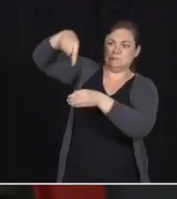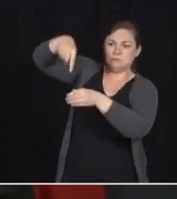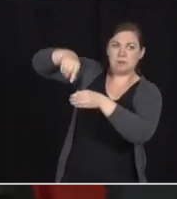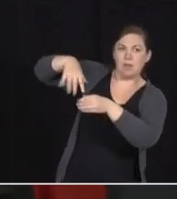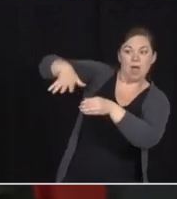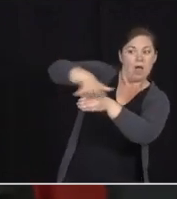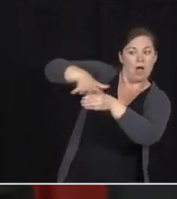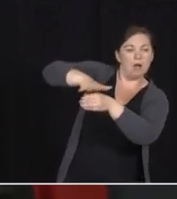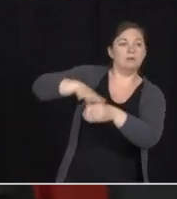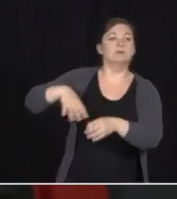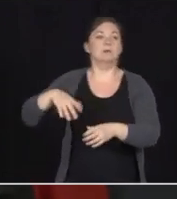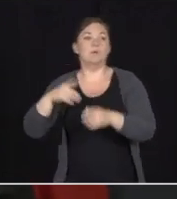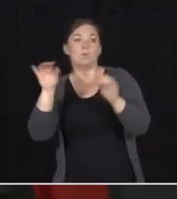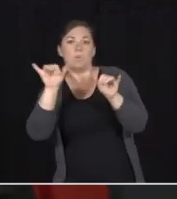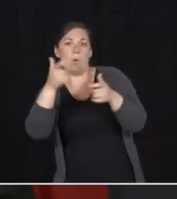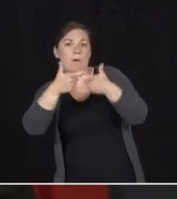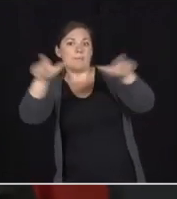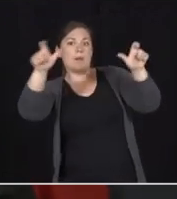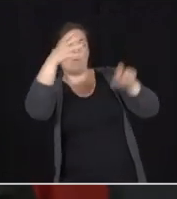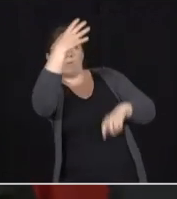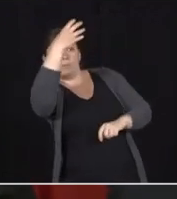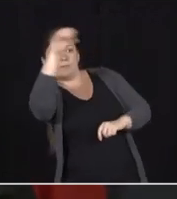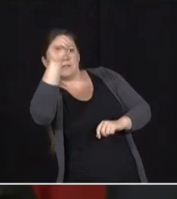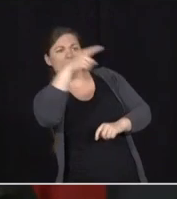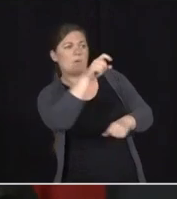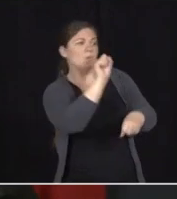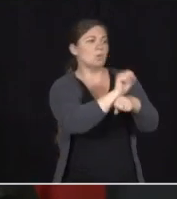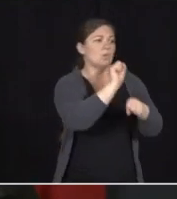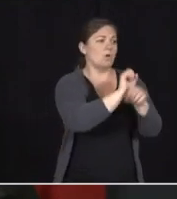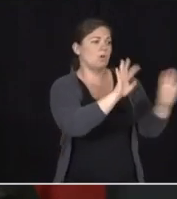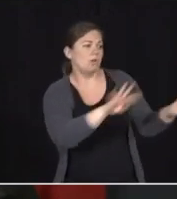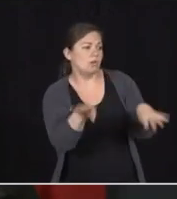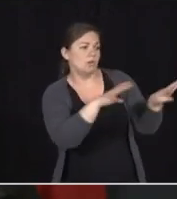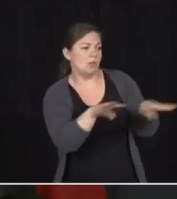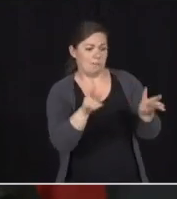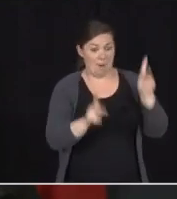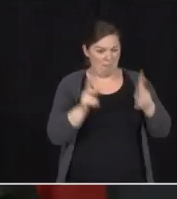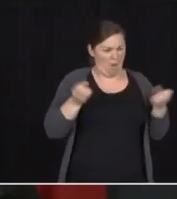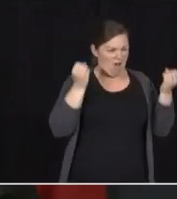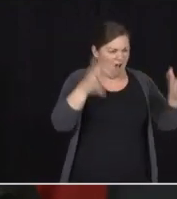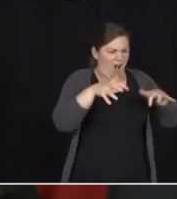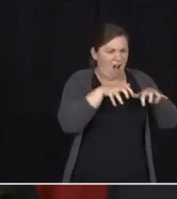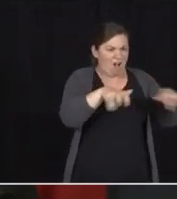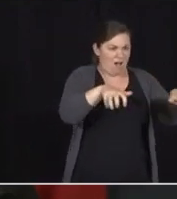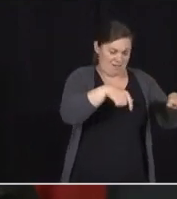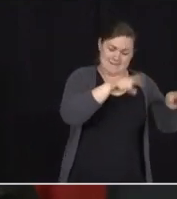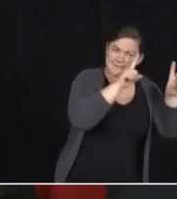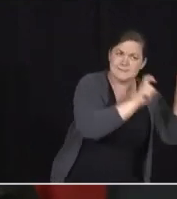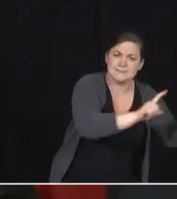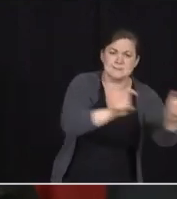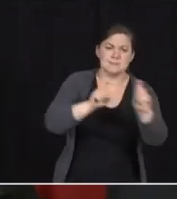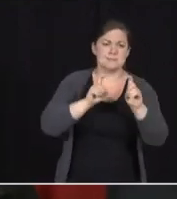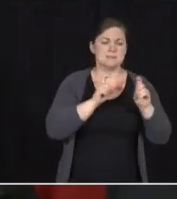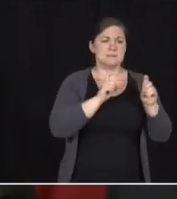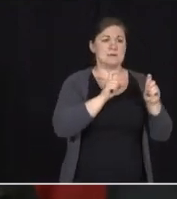this province. So we're ramping it up, and we'll have the resources ready to do those